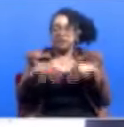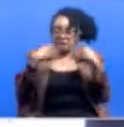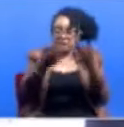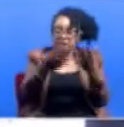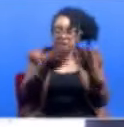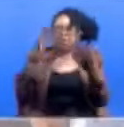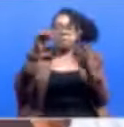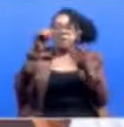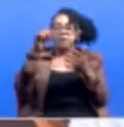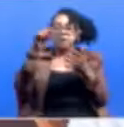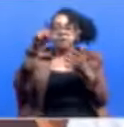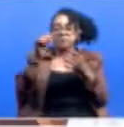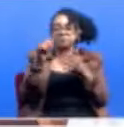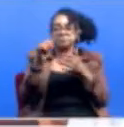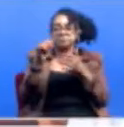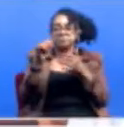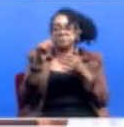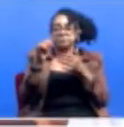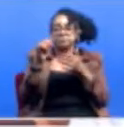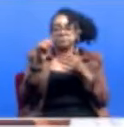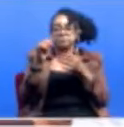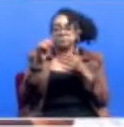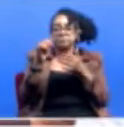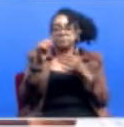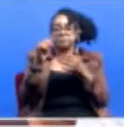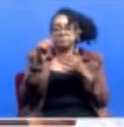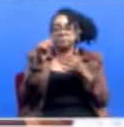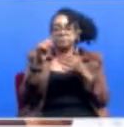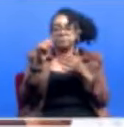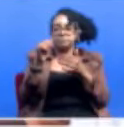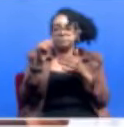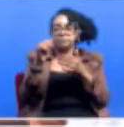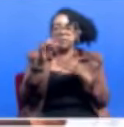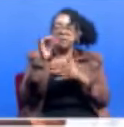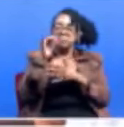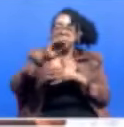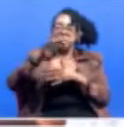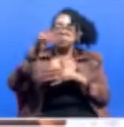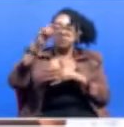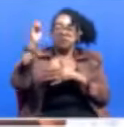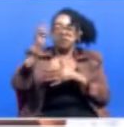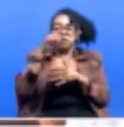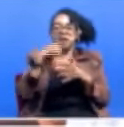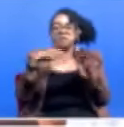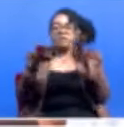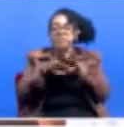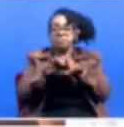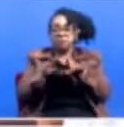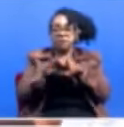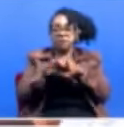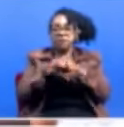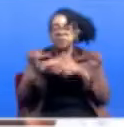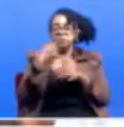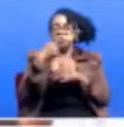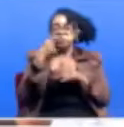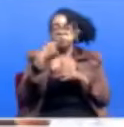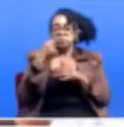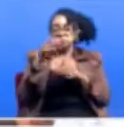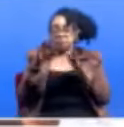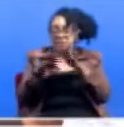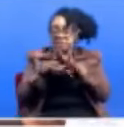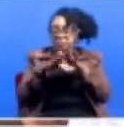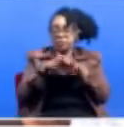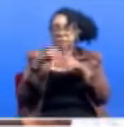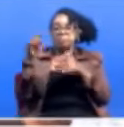Cleophas Malala wa Kongo. Rift Valley wako na party leader ambaye ni rais. Mount Kenya wako na deputy party leader ambaye pia ni deputy president.